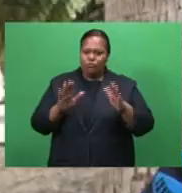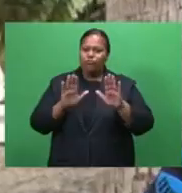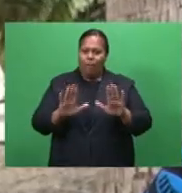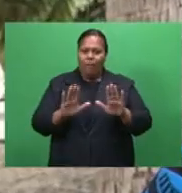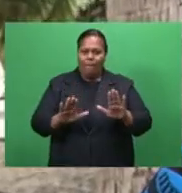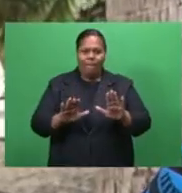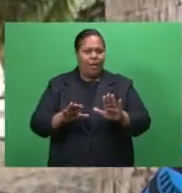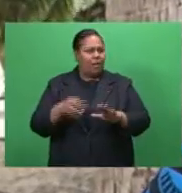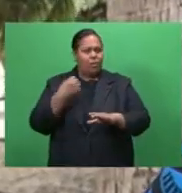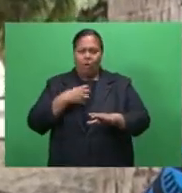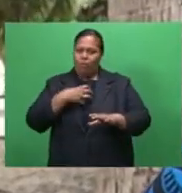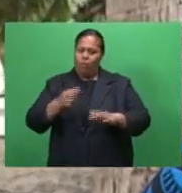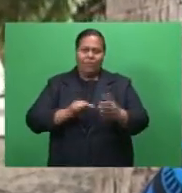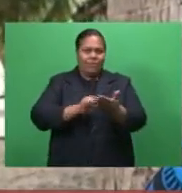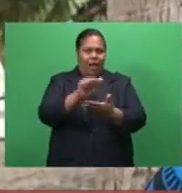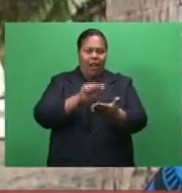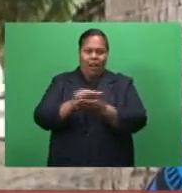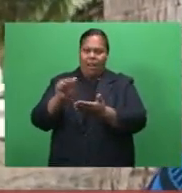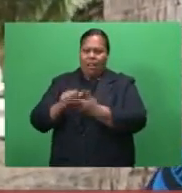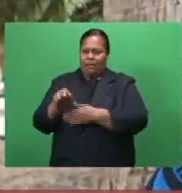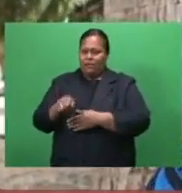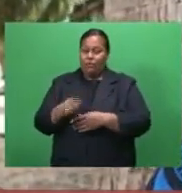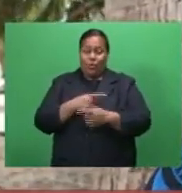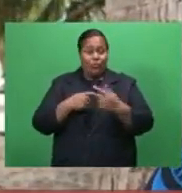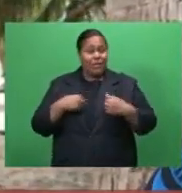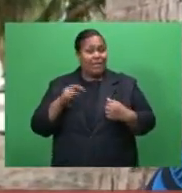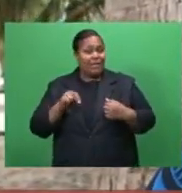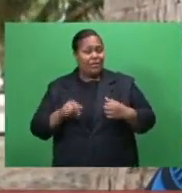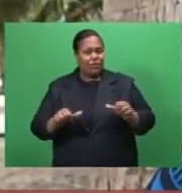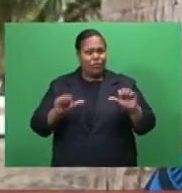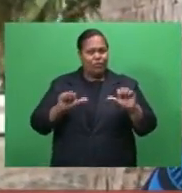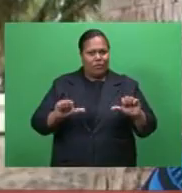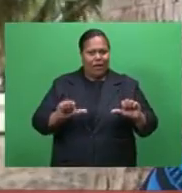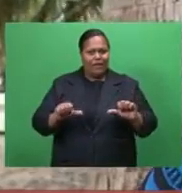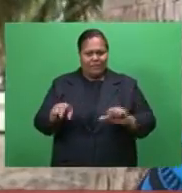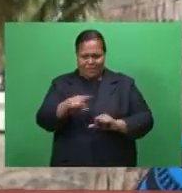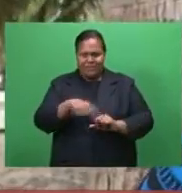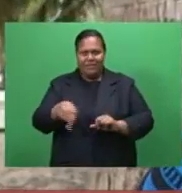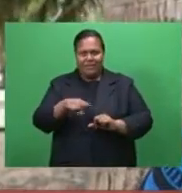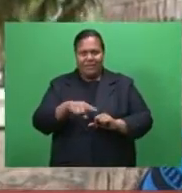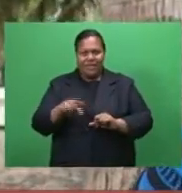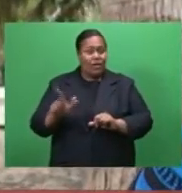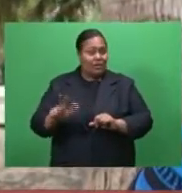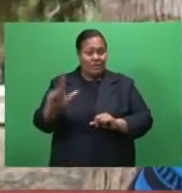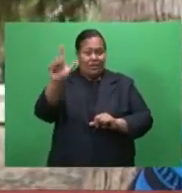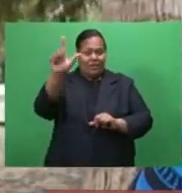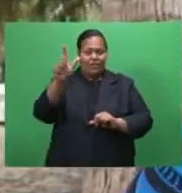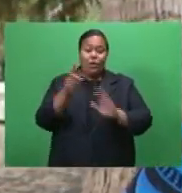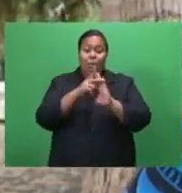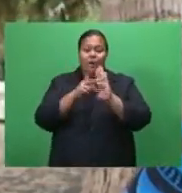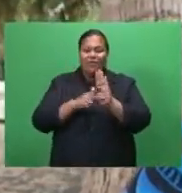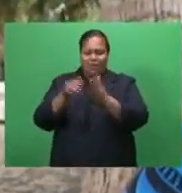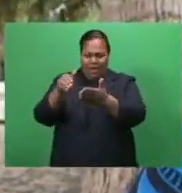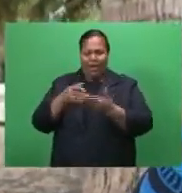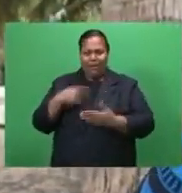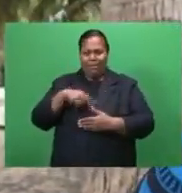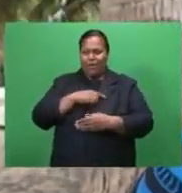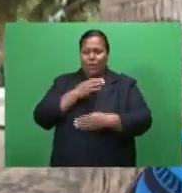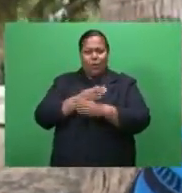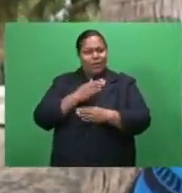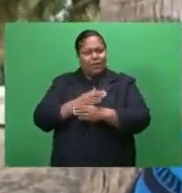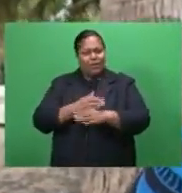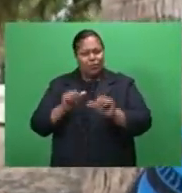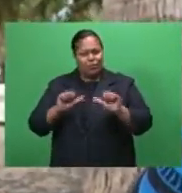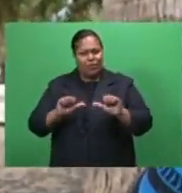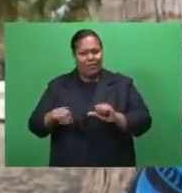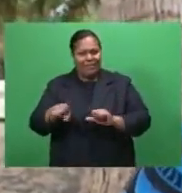species. Protecting these iguanas is a huge task, and this policy will help us in our work to conserve and protect them